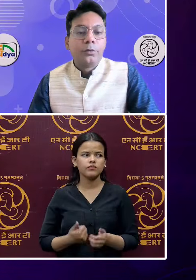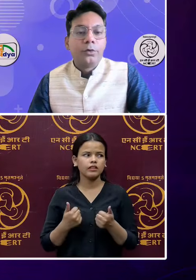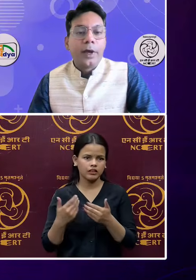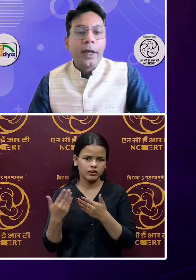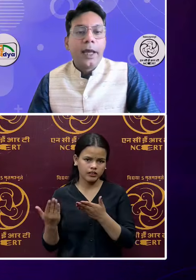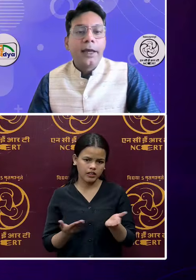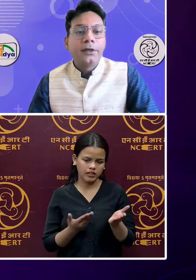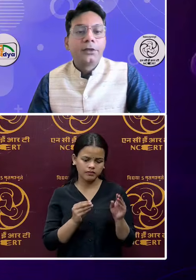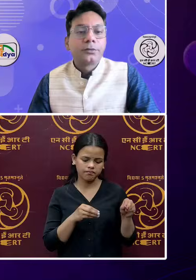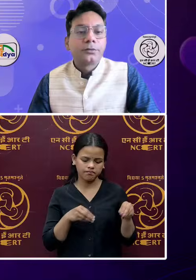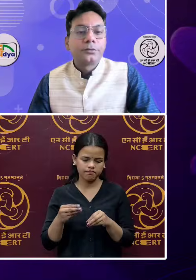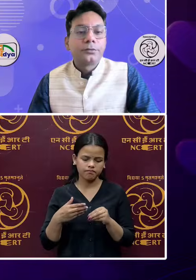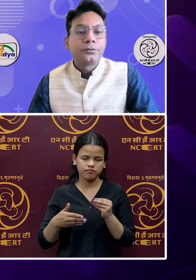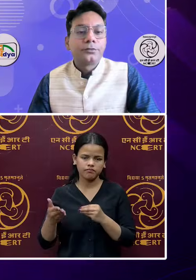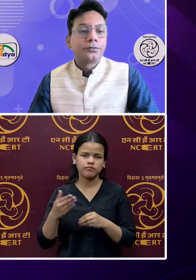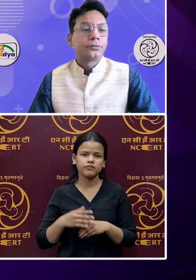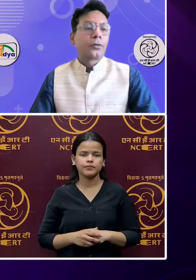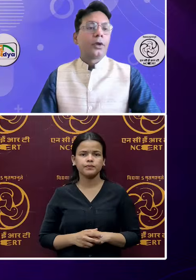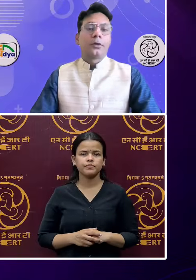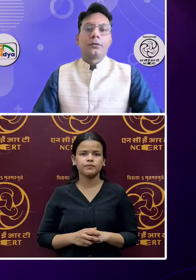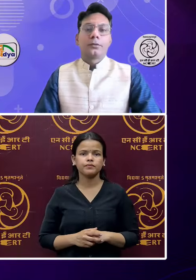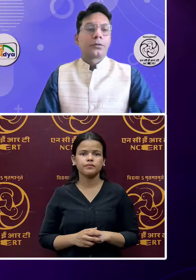let's move ahead.